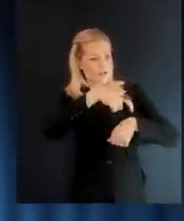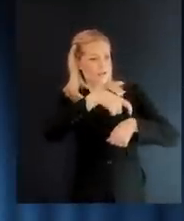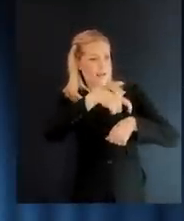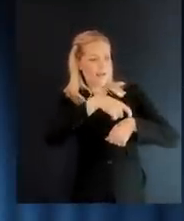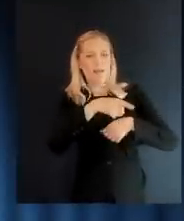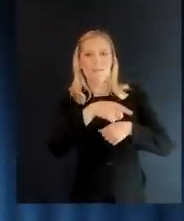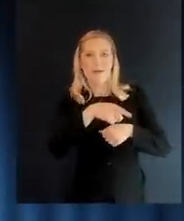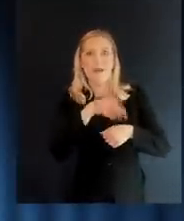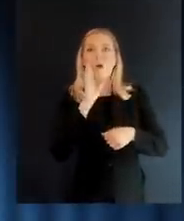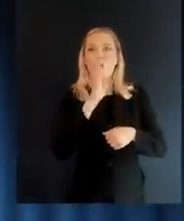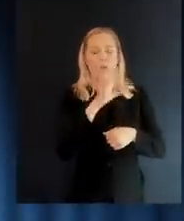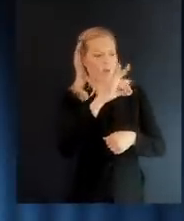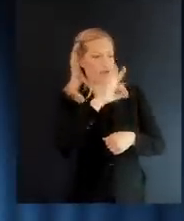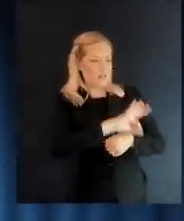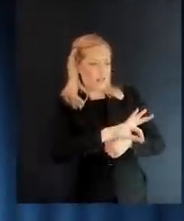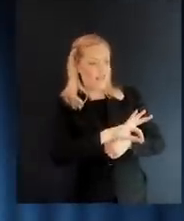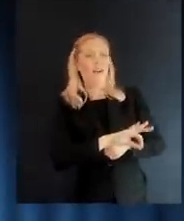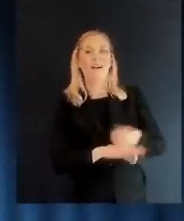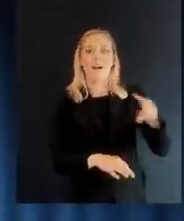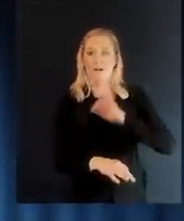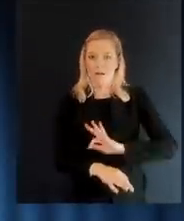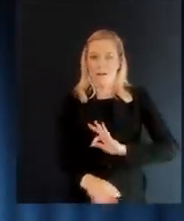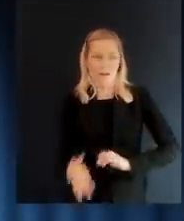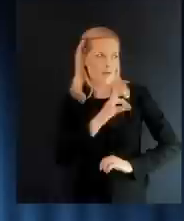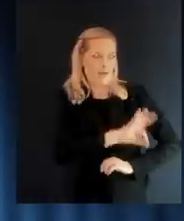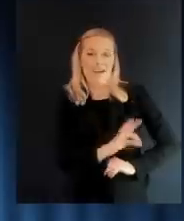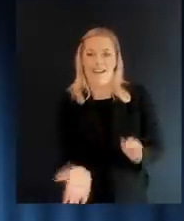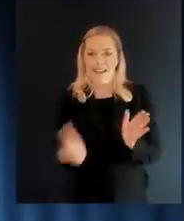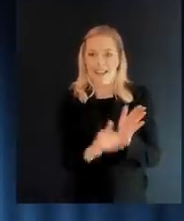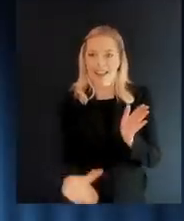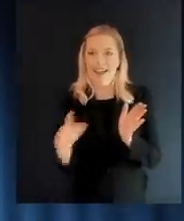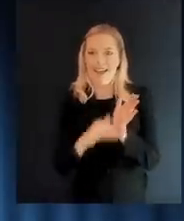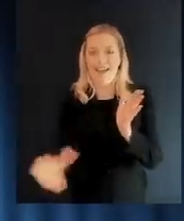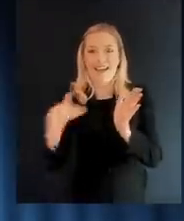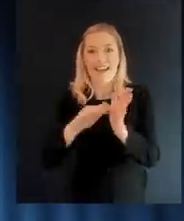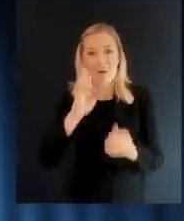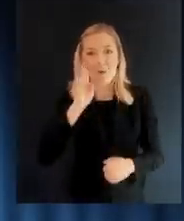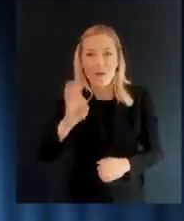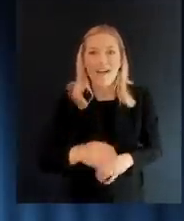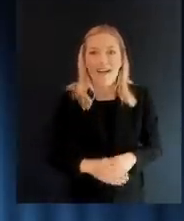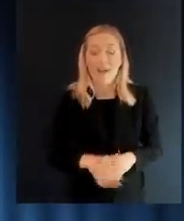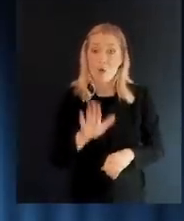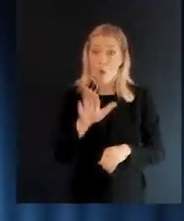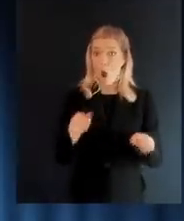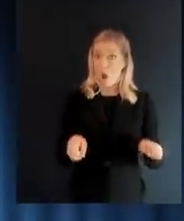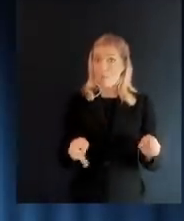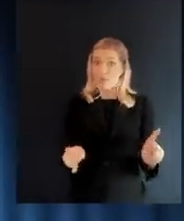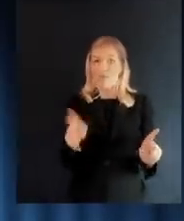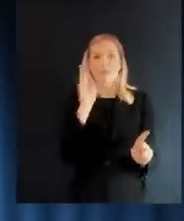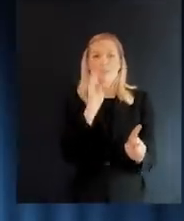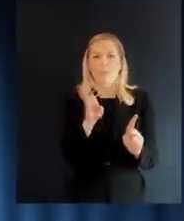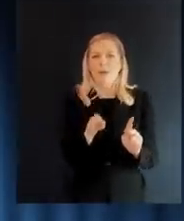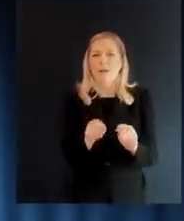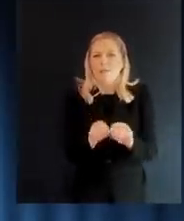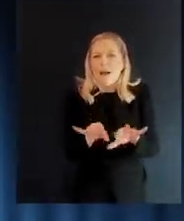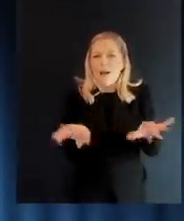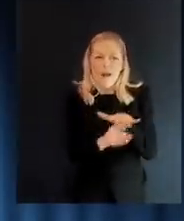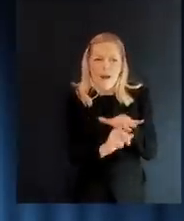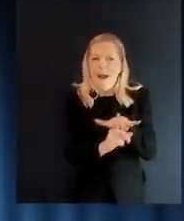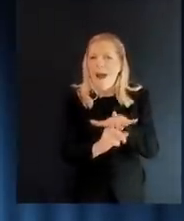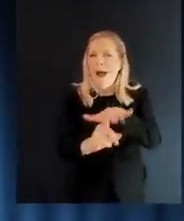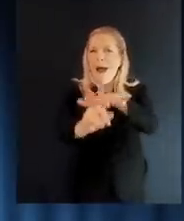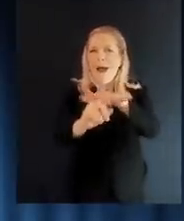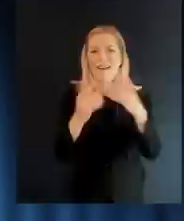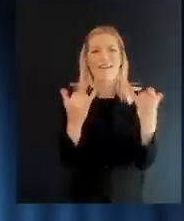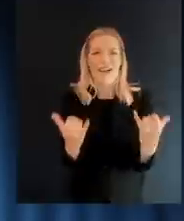Your opportunities have now multiplied because you are a college graduate. As taxpayers, you will